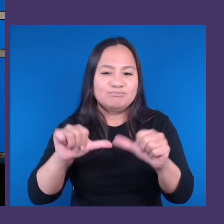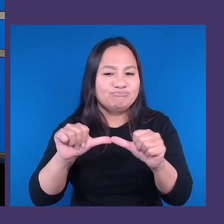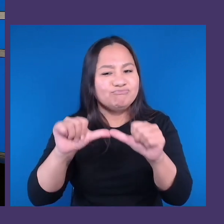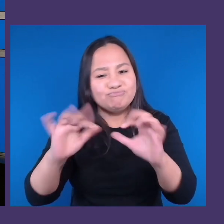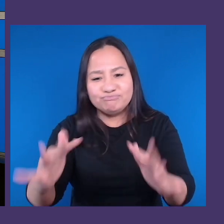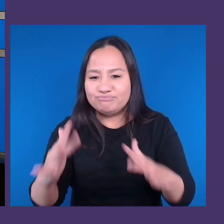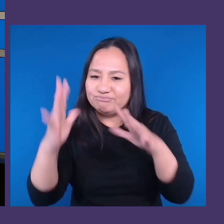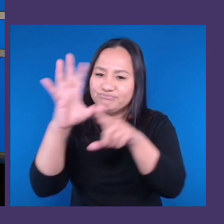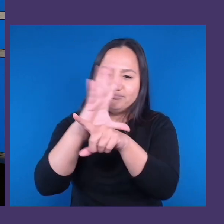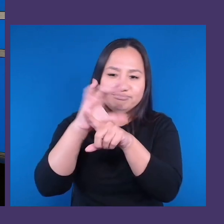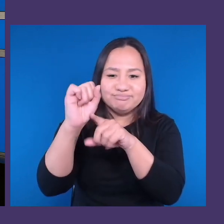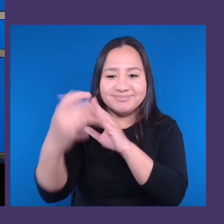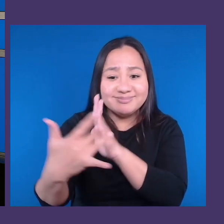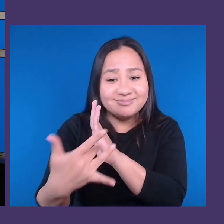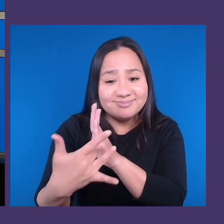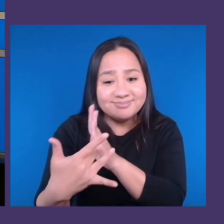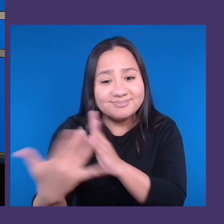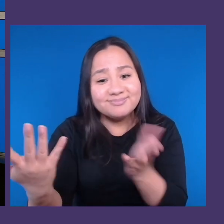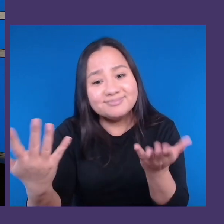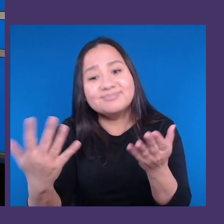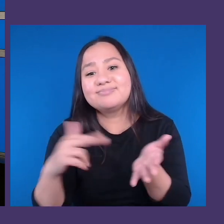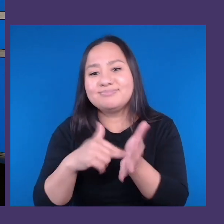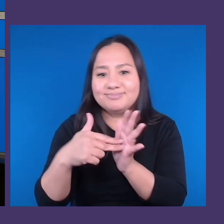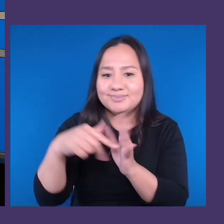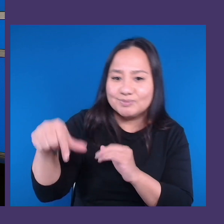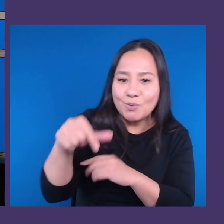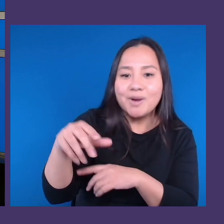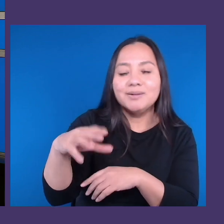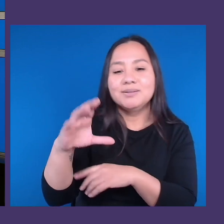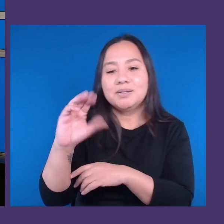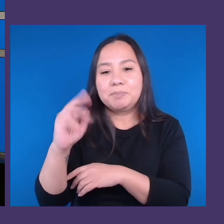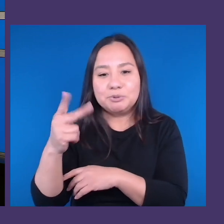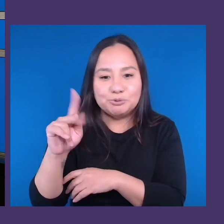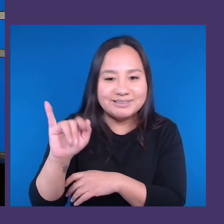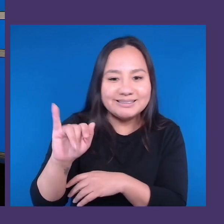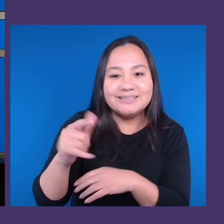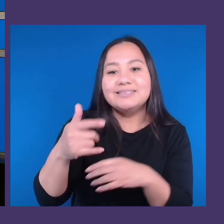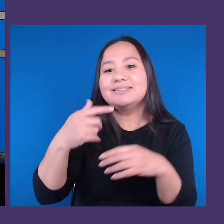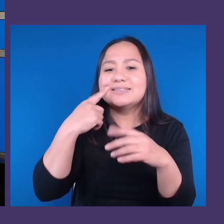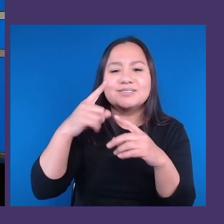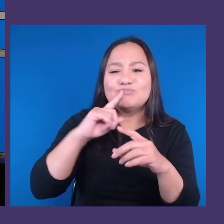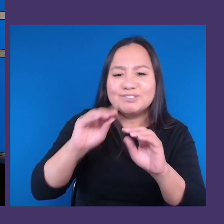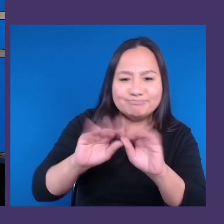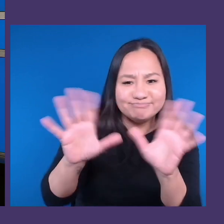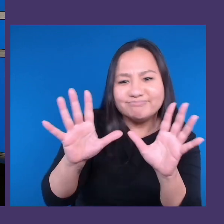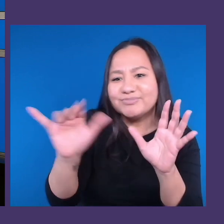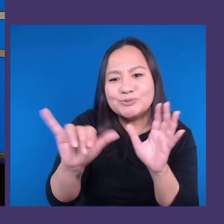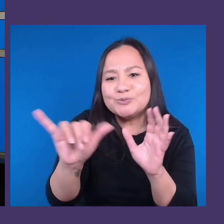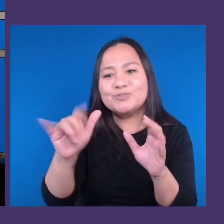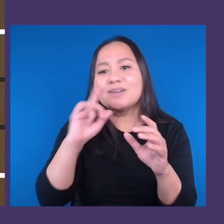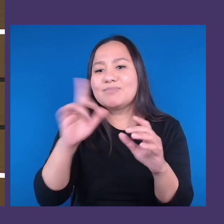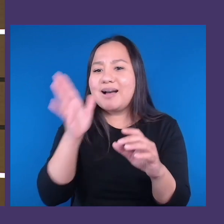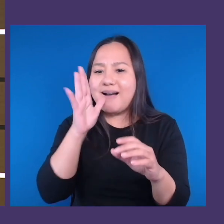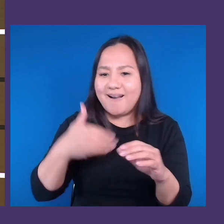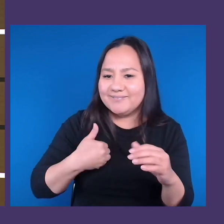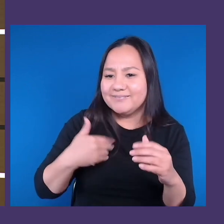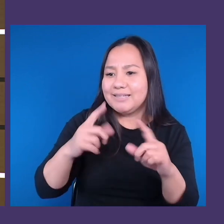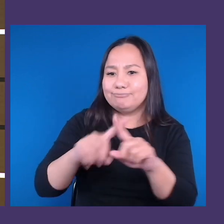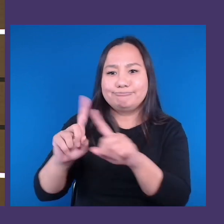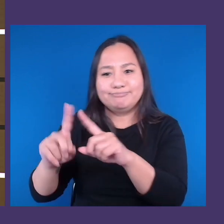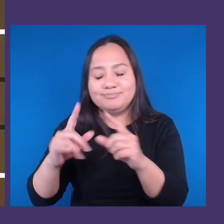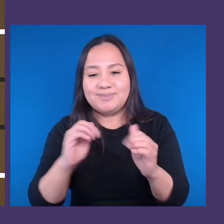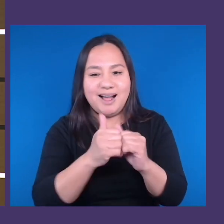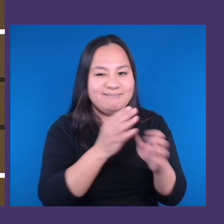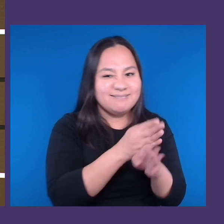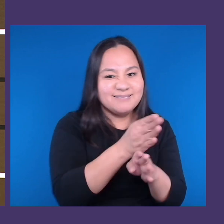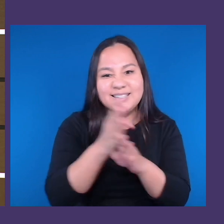quantum computing. That, I think, is clear as well. And we'll have advances in many fields, especially when you see about